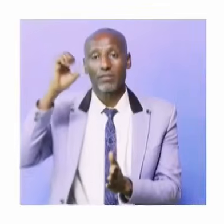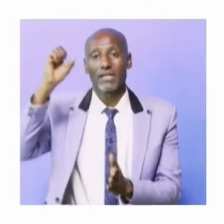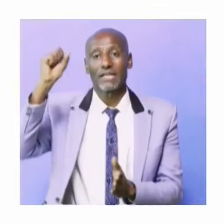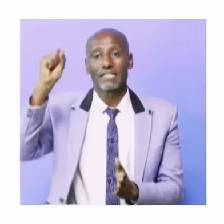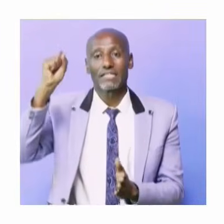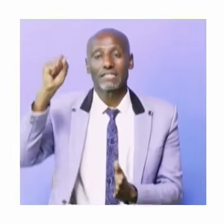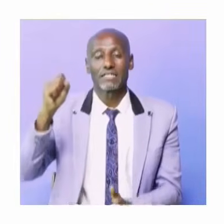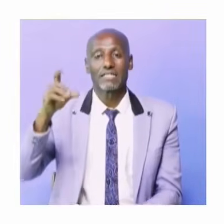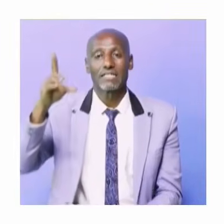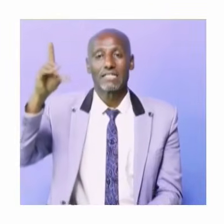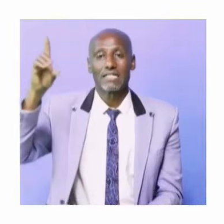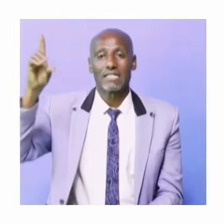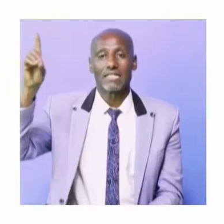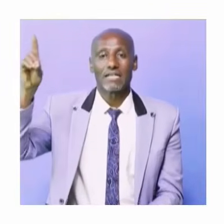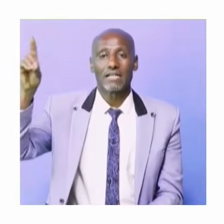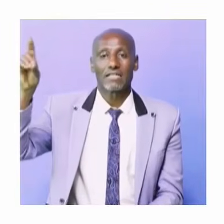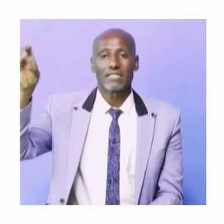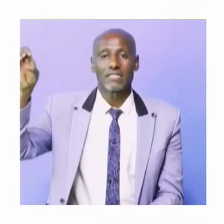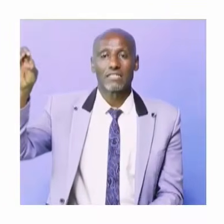Does.